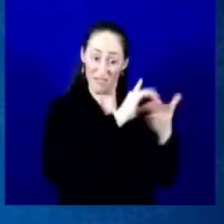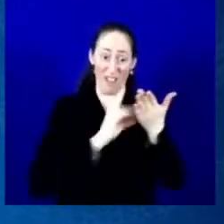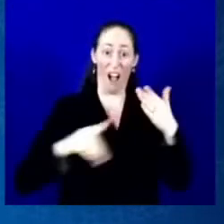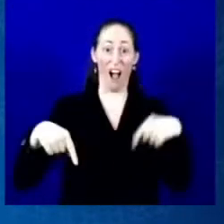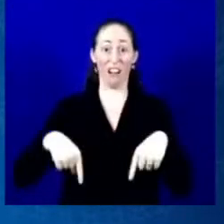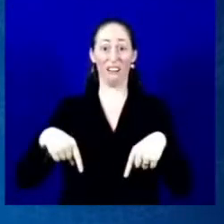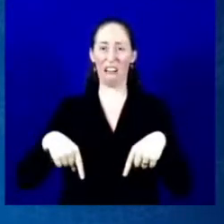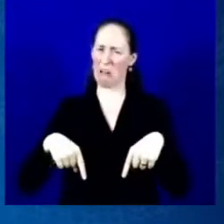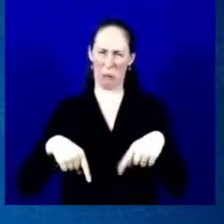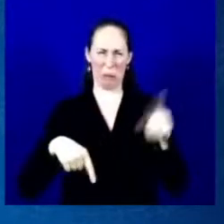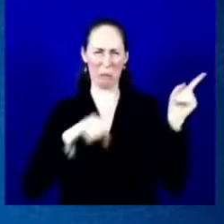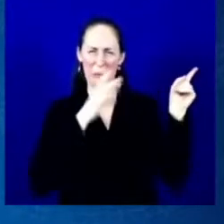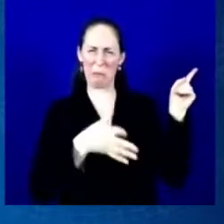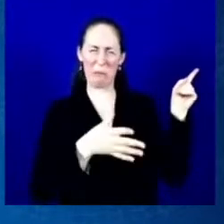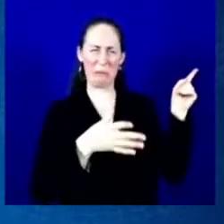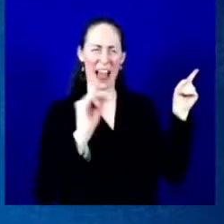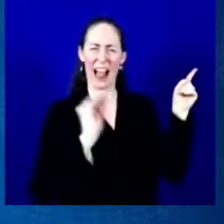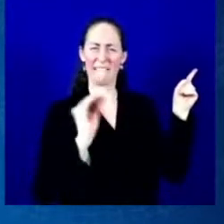class.